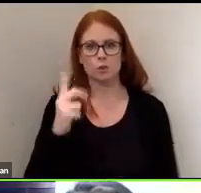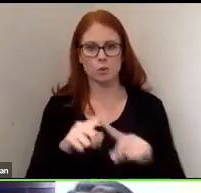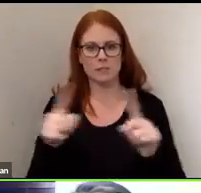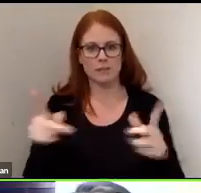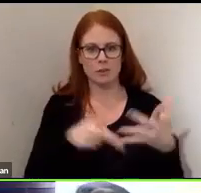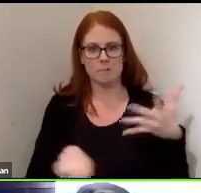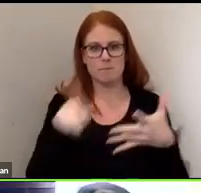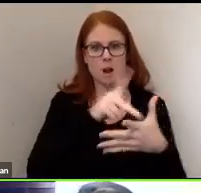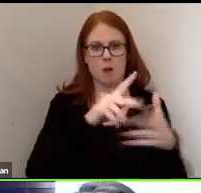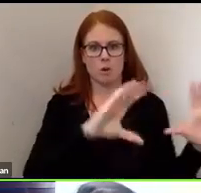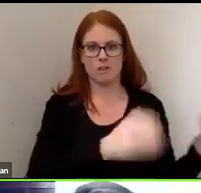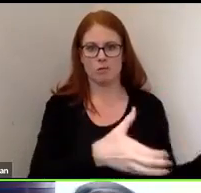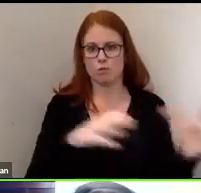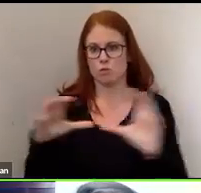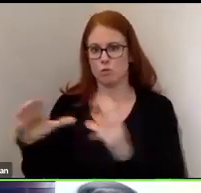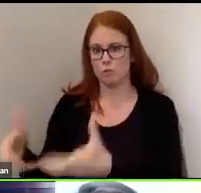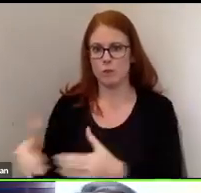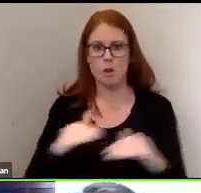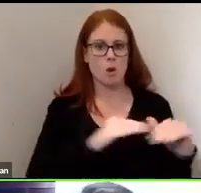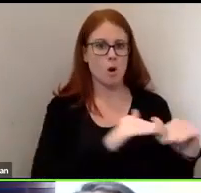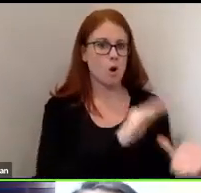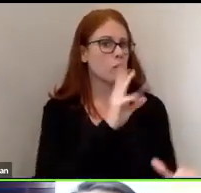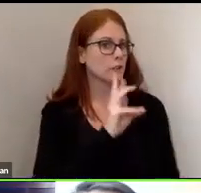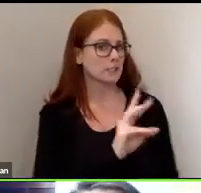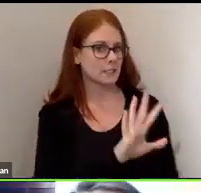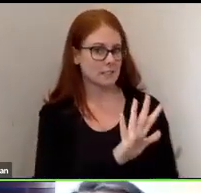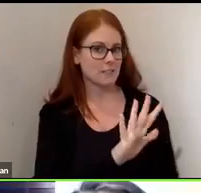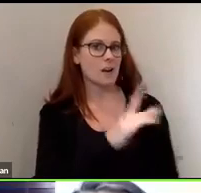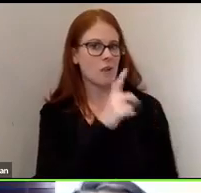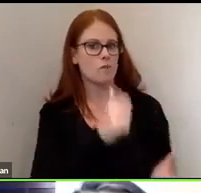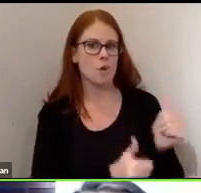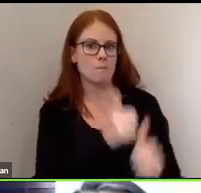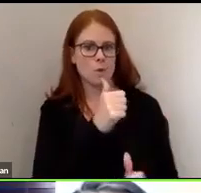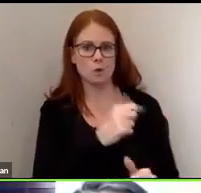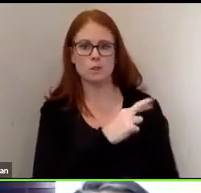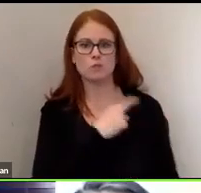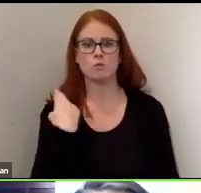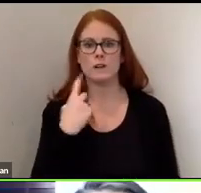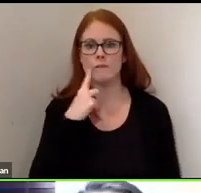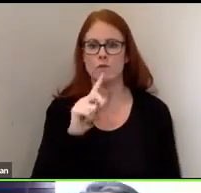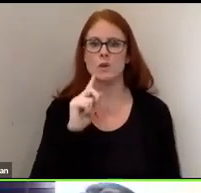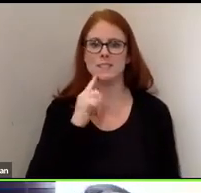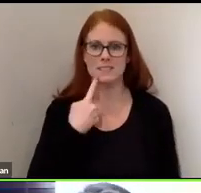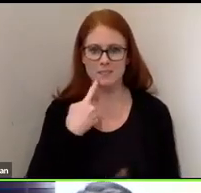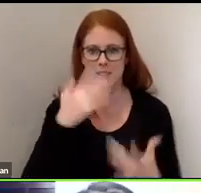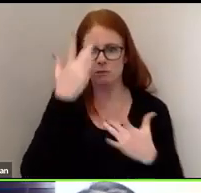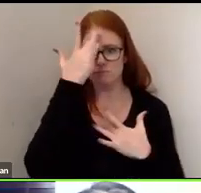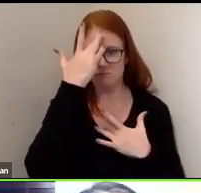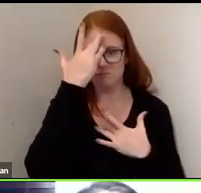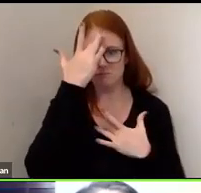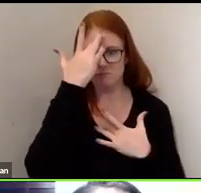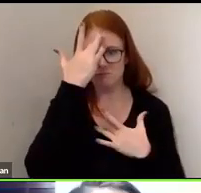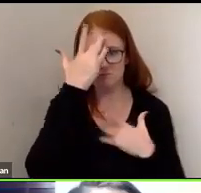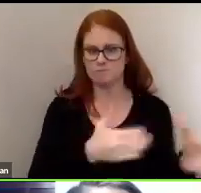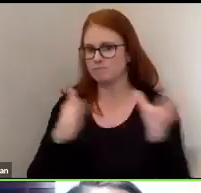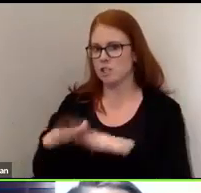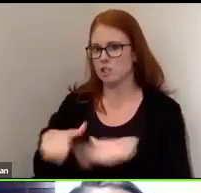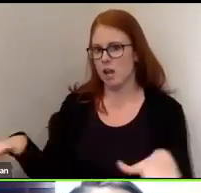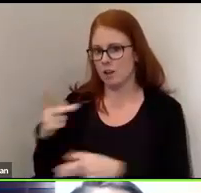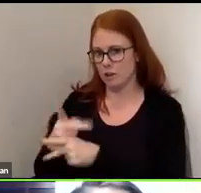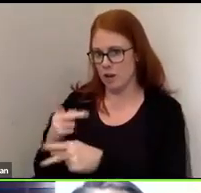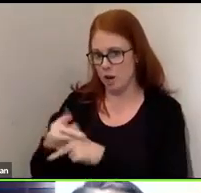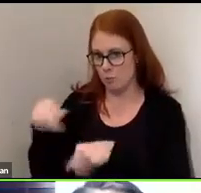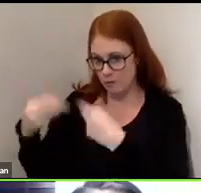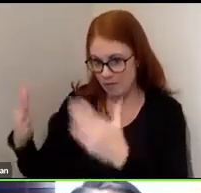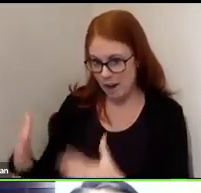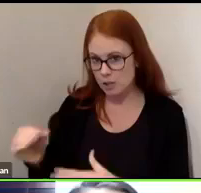priority groups, with the 65 and up, again, who are most at risk for severe illness from that disease. And then our daycare providers and our K